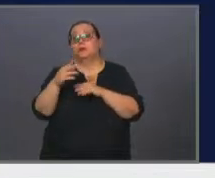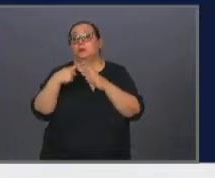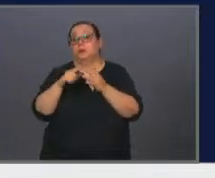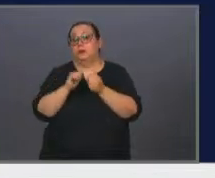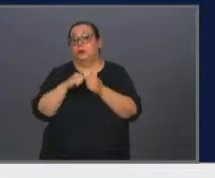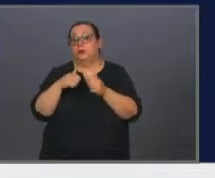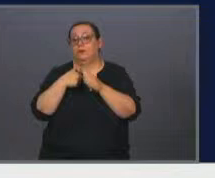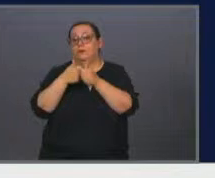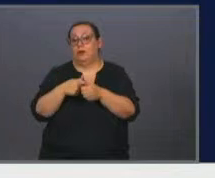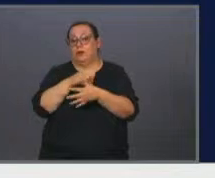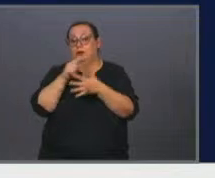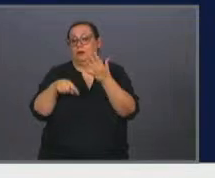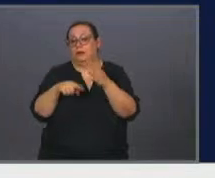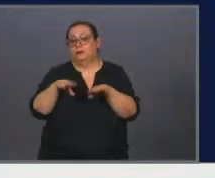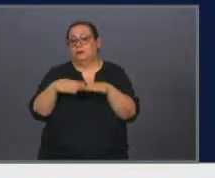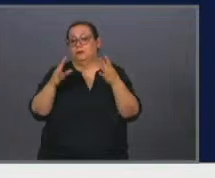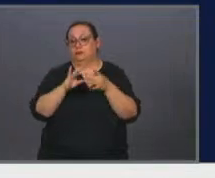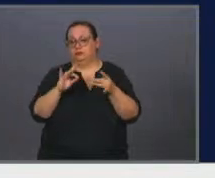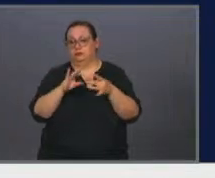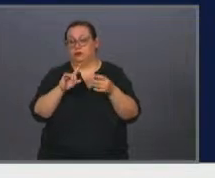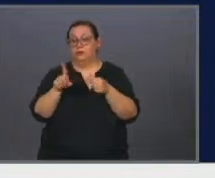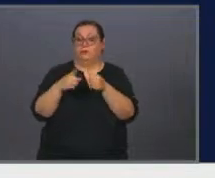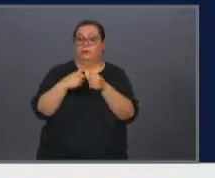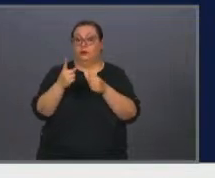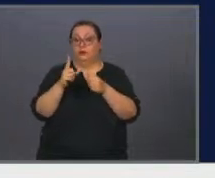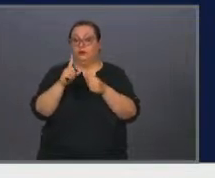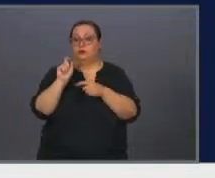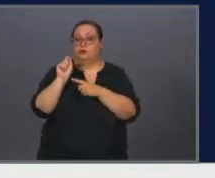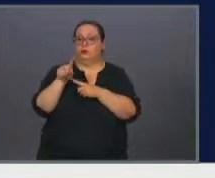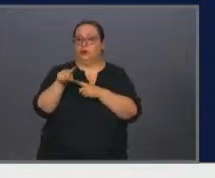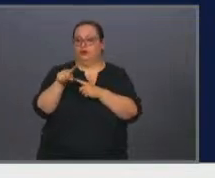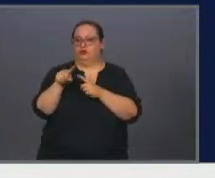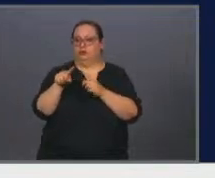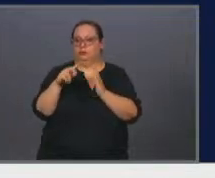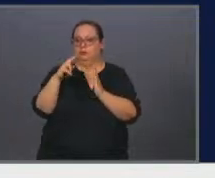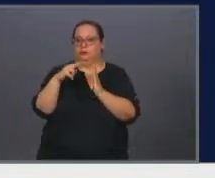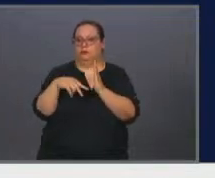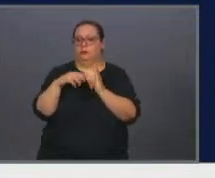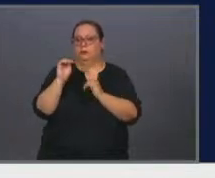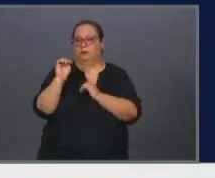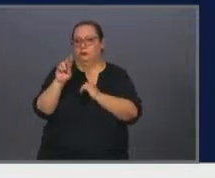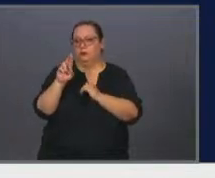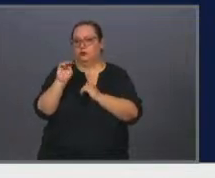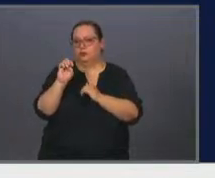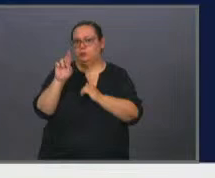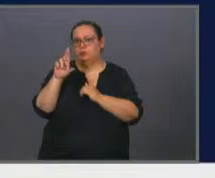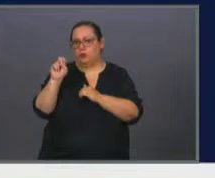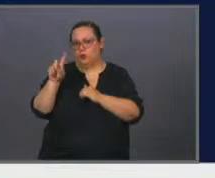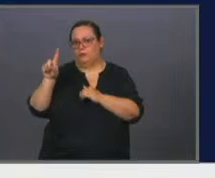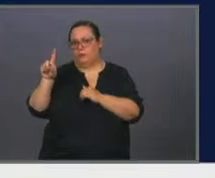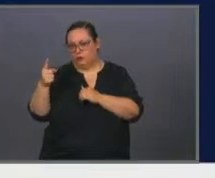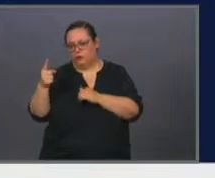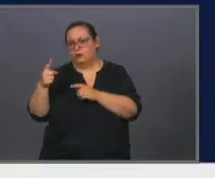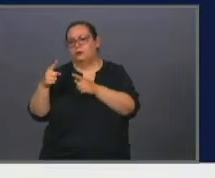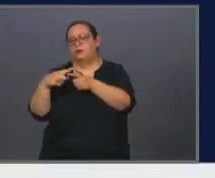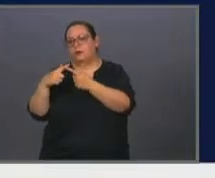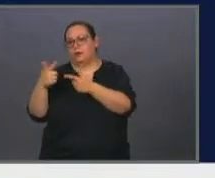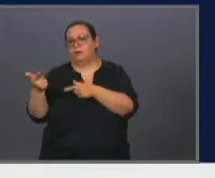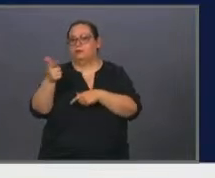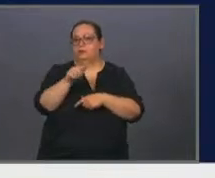these opening statements, our first question, which will go to Mr. Moore, and then we'll hear from Mr.